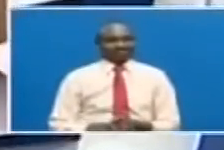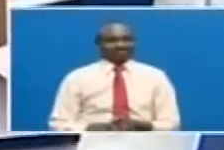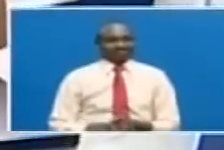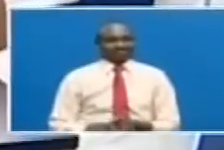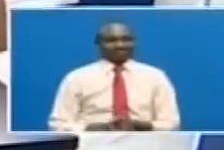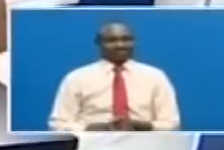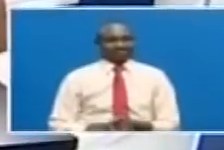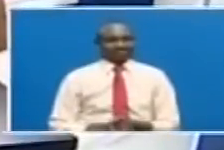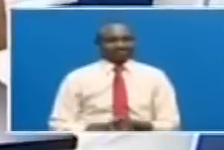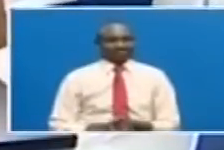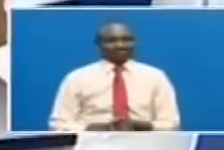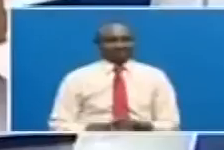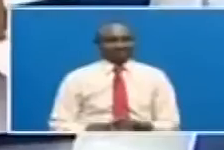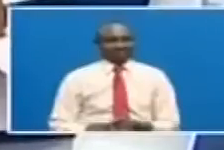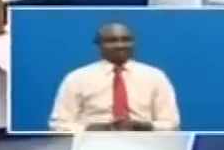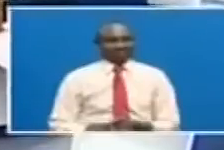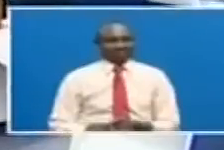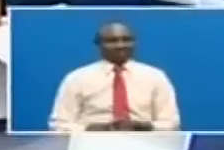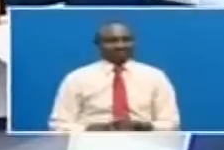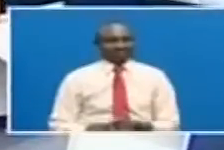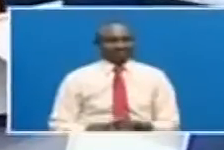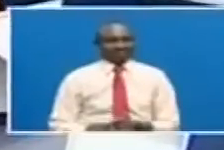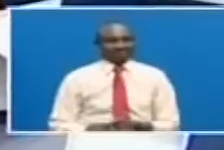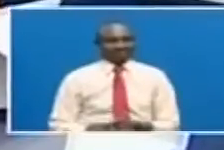unanifurahisha roho, baby,